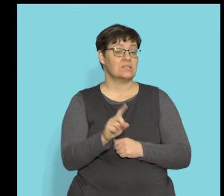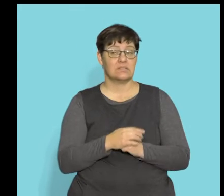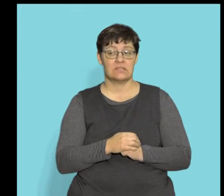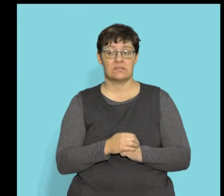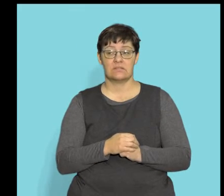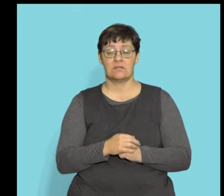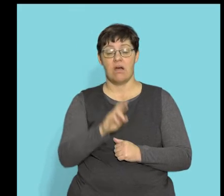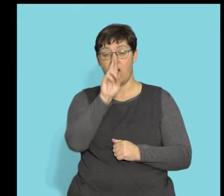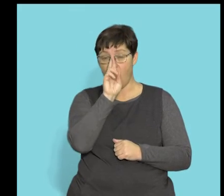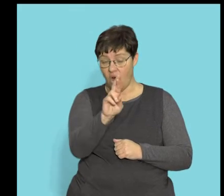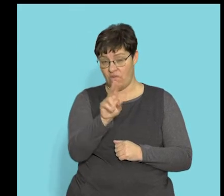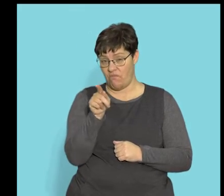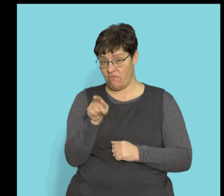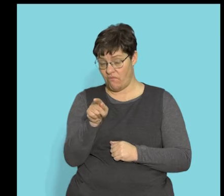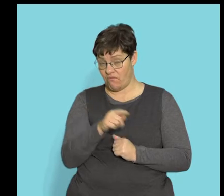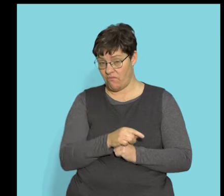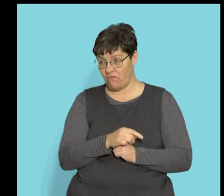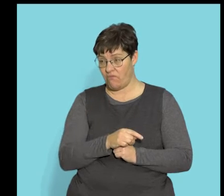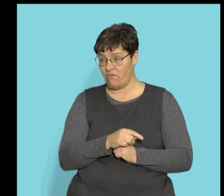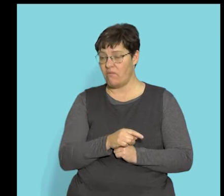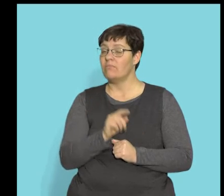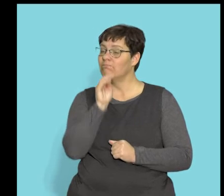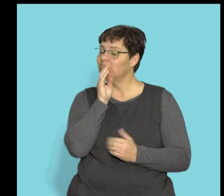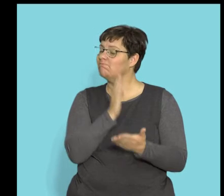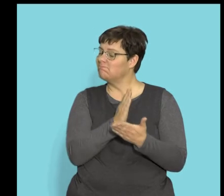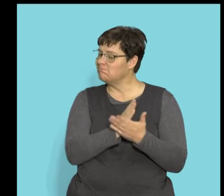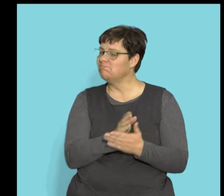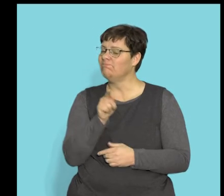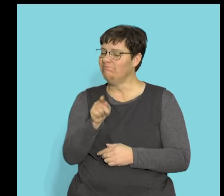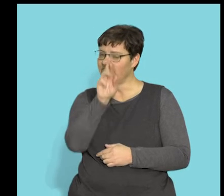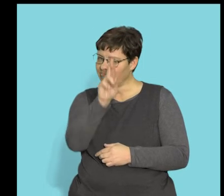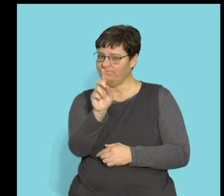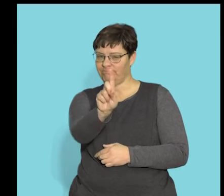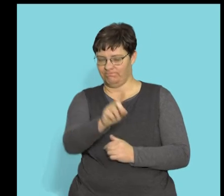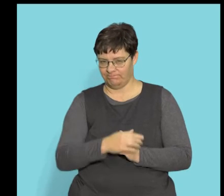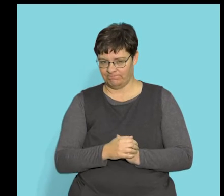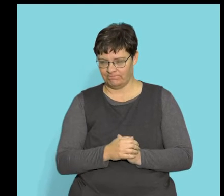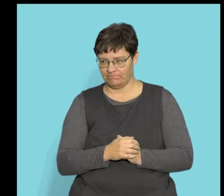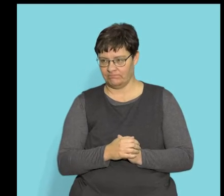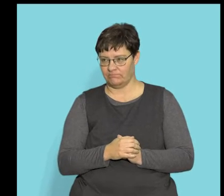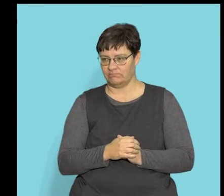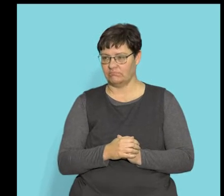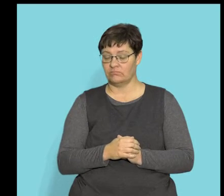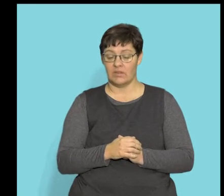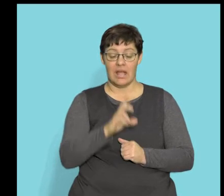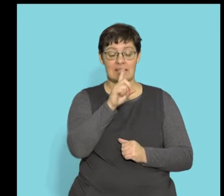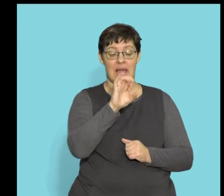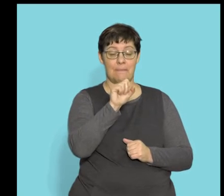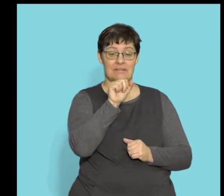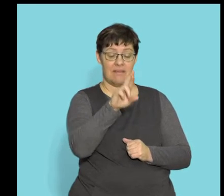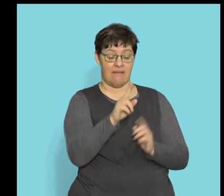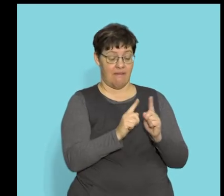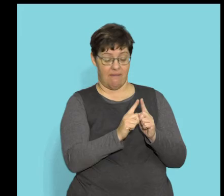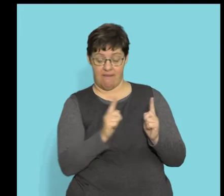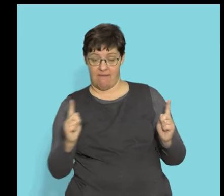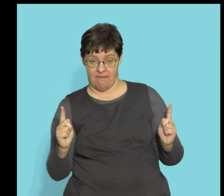using radius. So please make sure on your diagram you know what the radius is, because we know that the